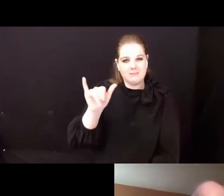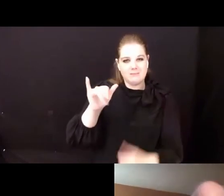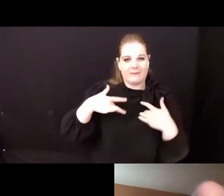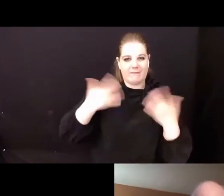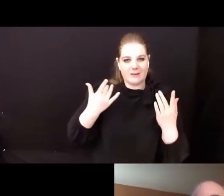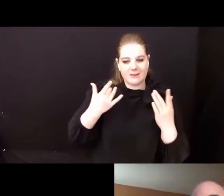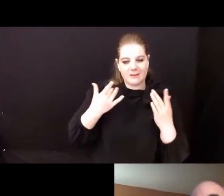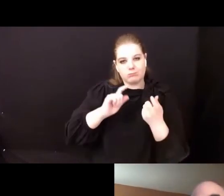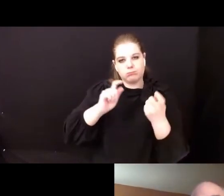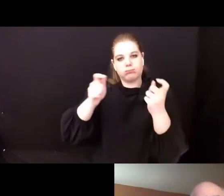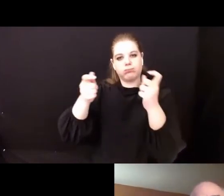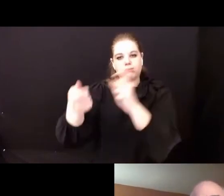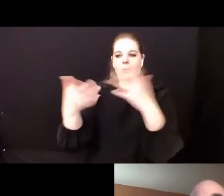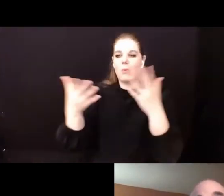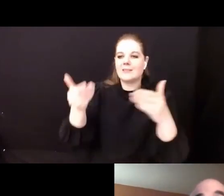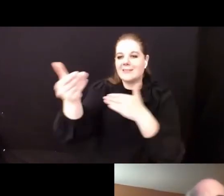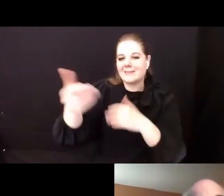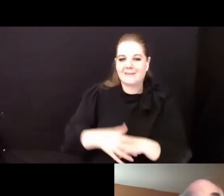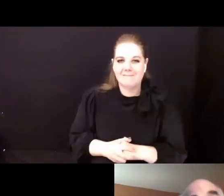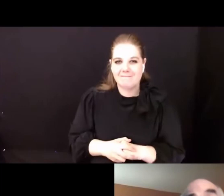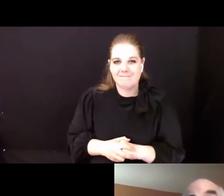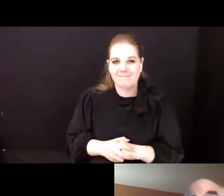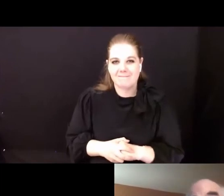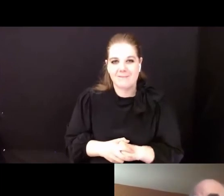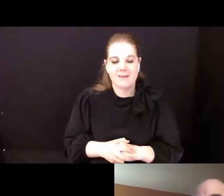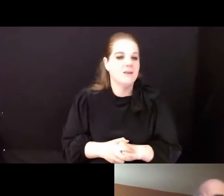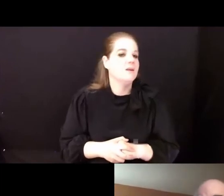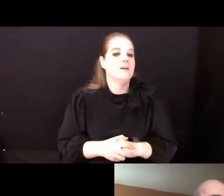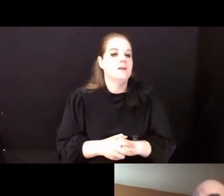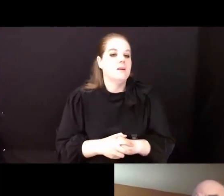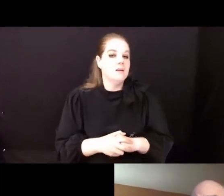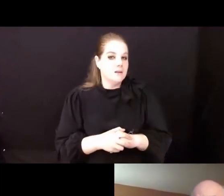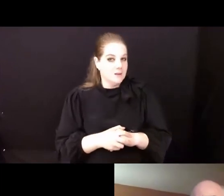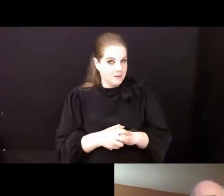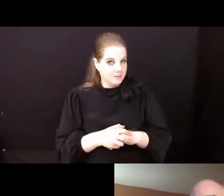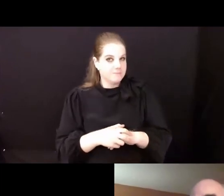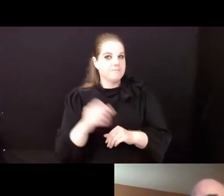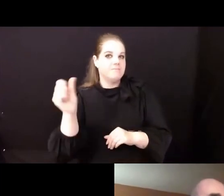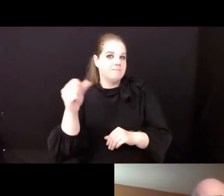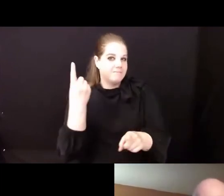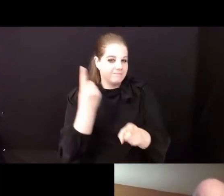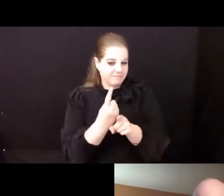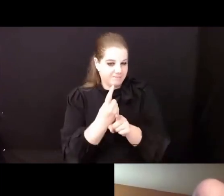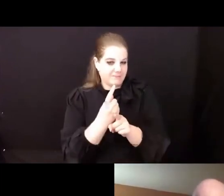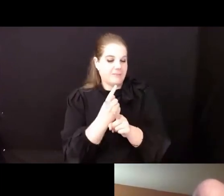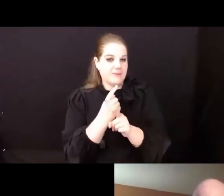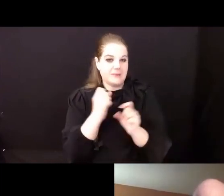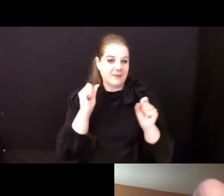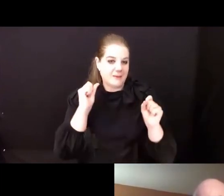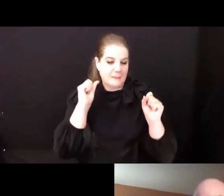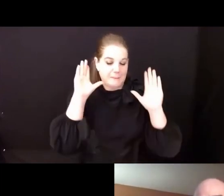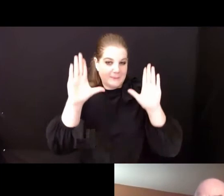step? Well, you're right. It's absolutely amazing what